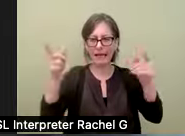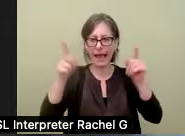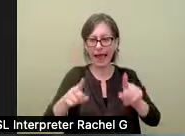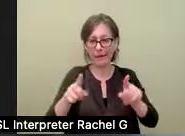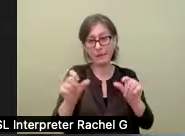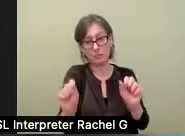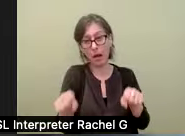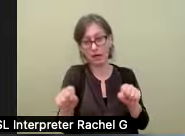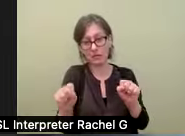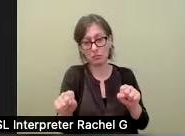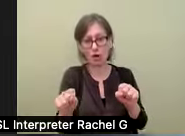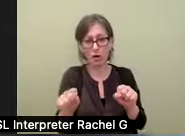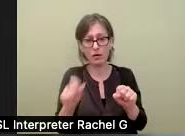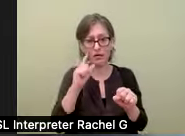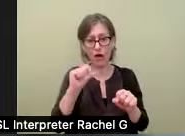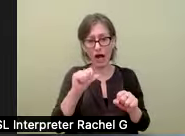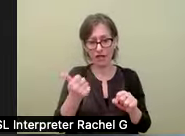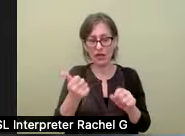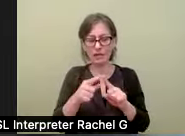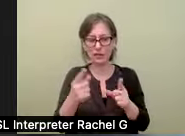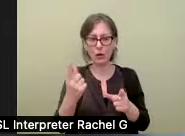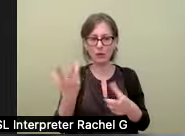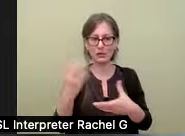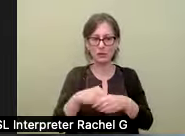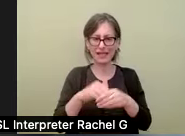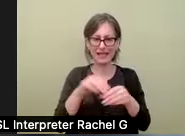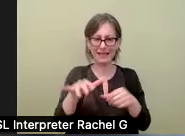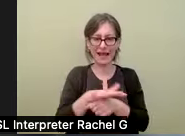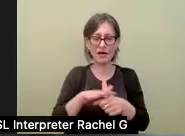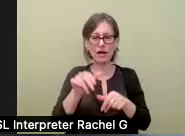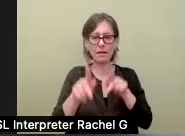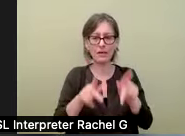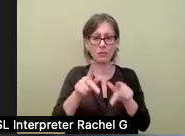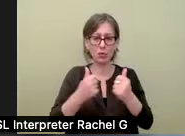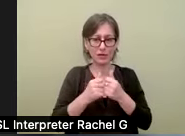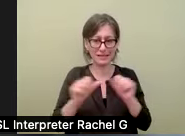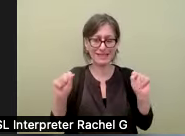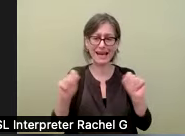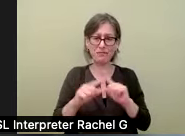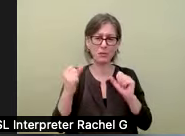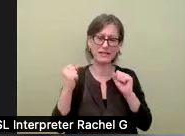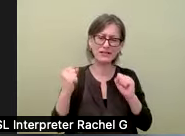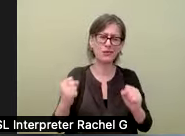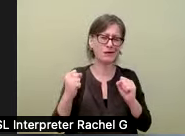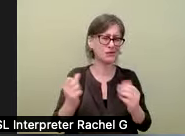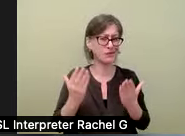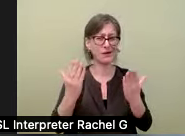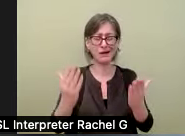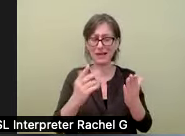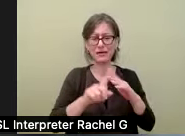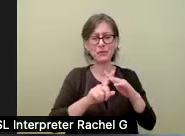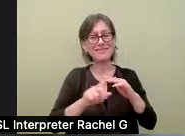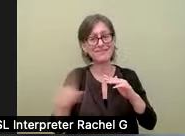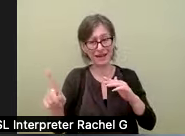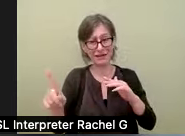events we've seen. So it stayed within and the people were safe in this event. However, we highly recommend that you evacuate